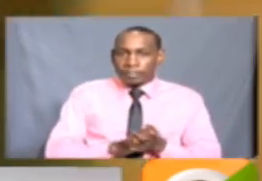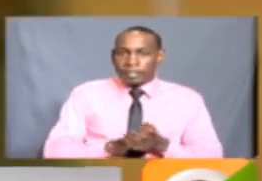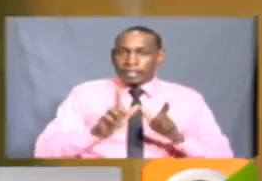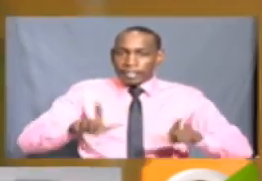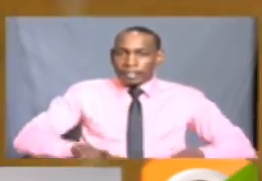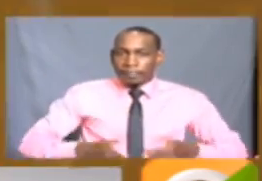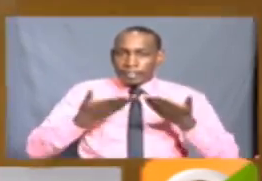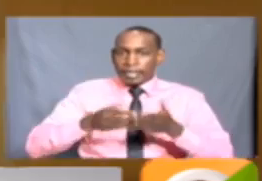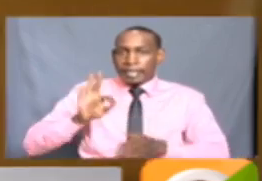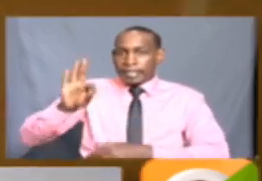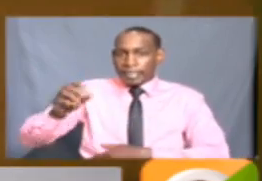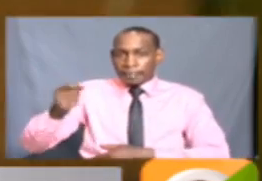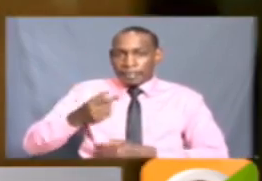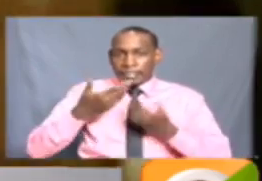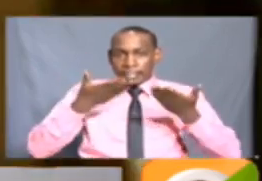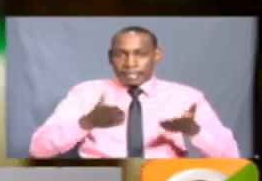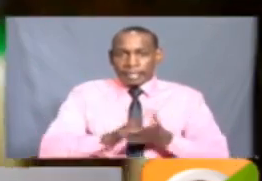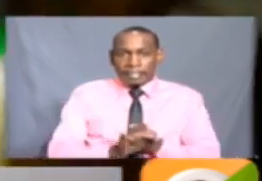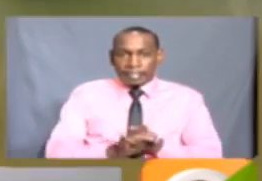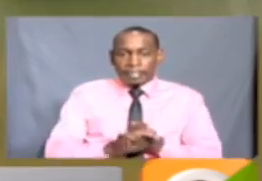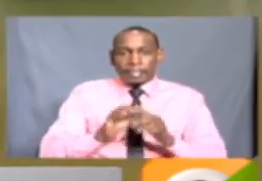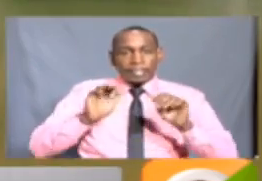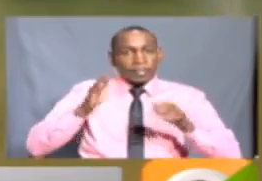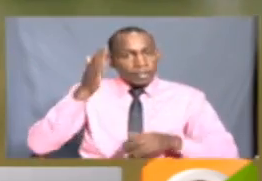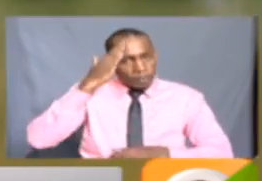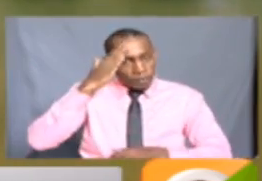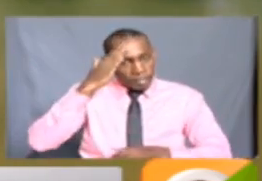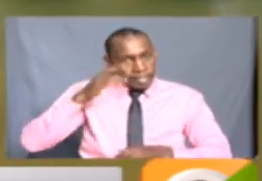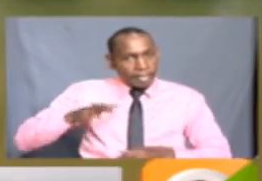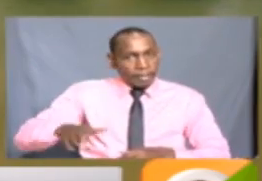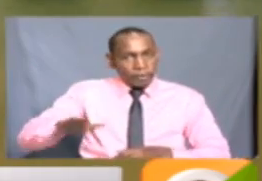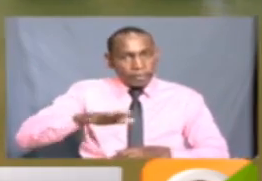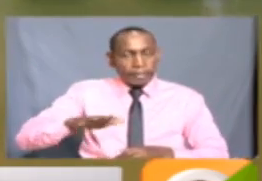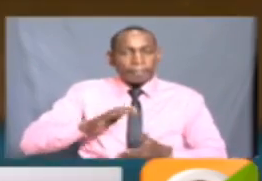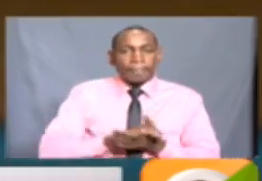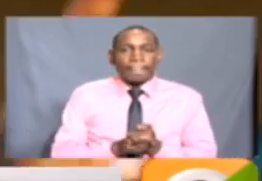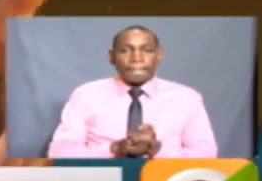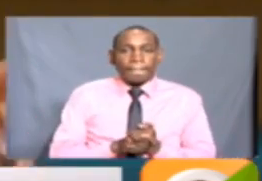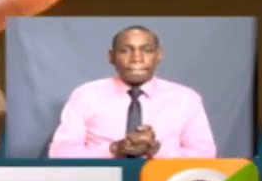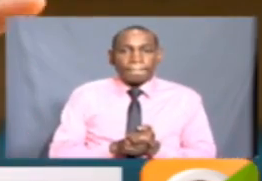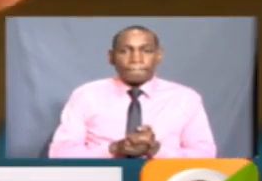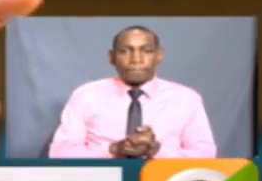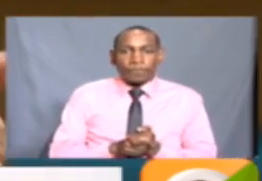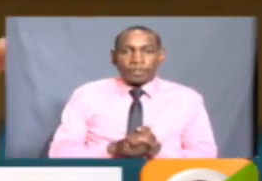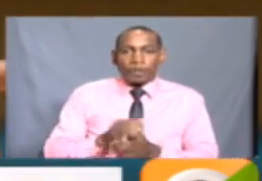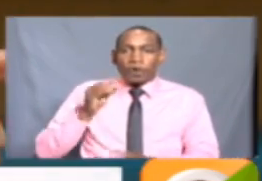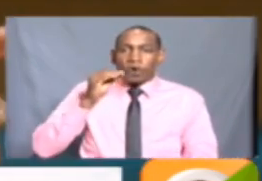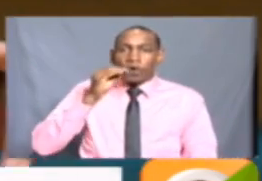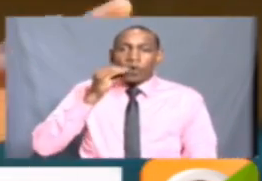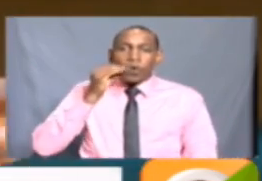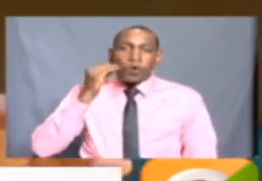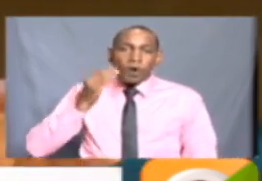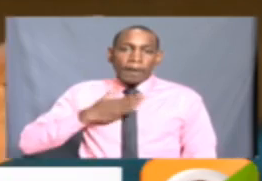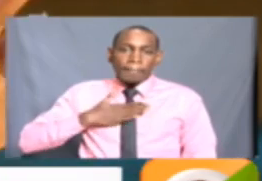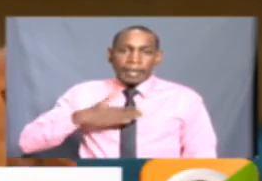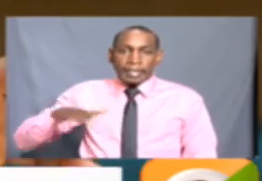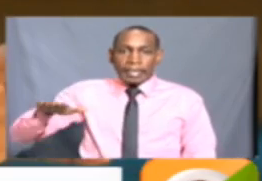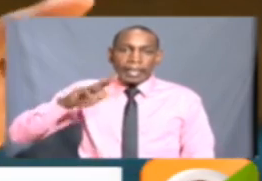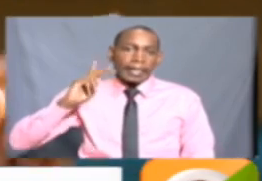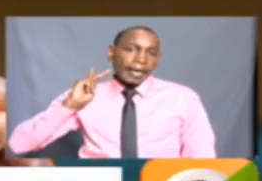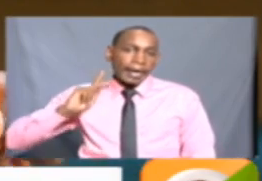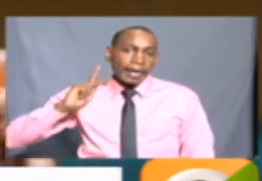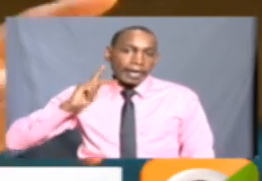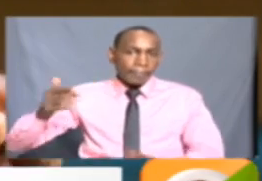for 3 months now and seems to remember where he comes from. Kwetu ni hapa Kariubangi, hapa karibu